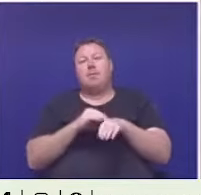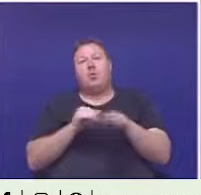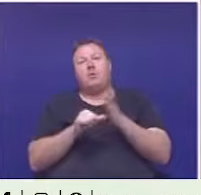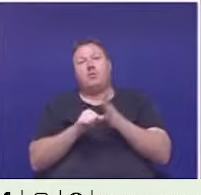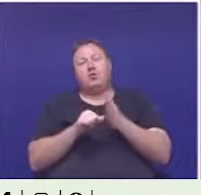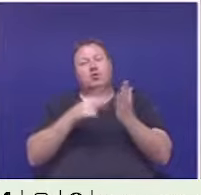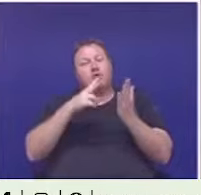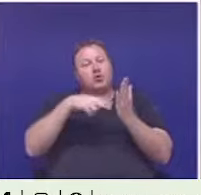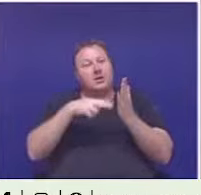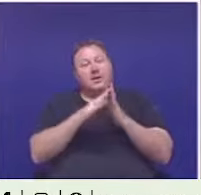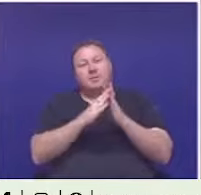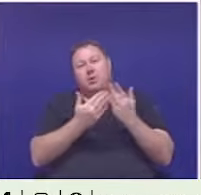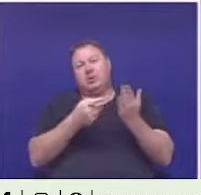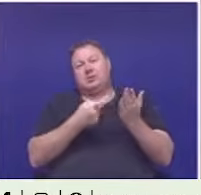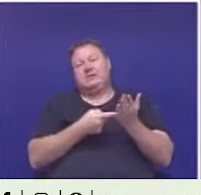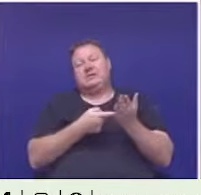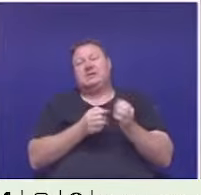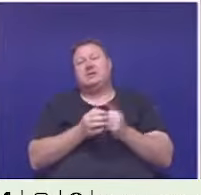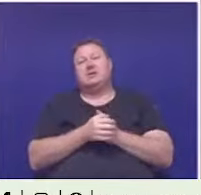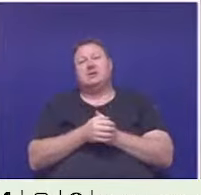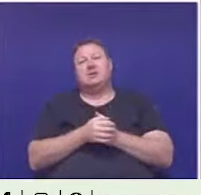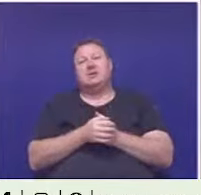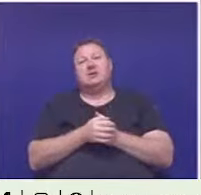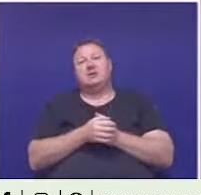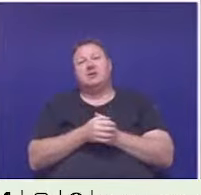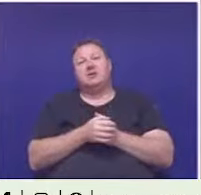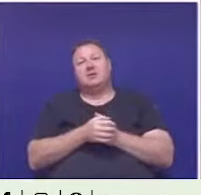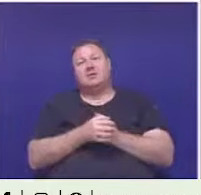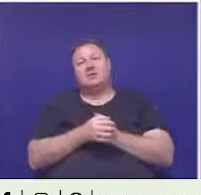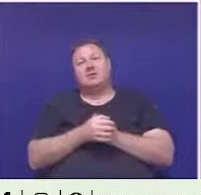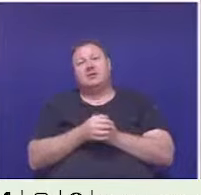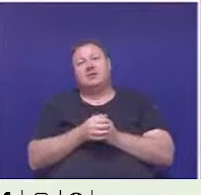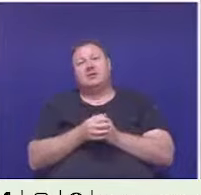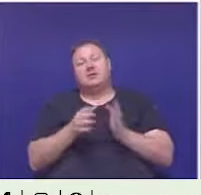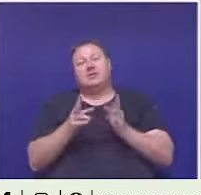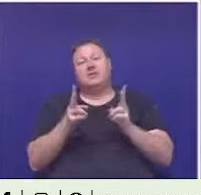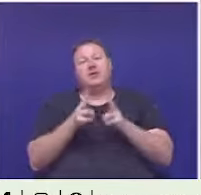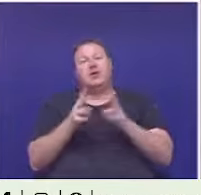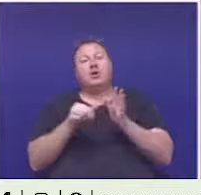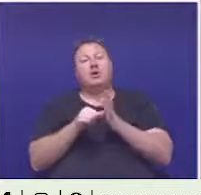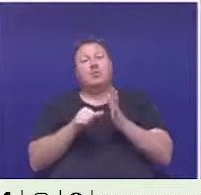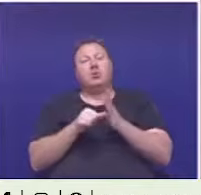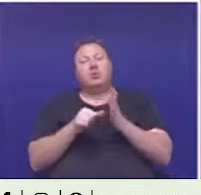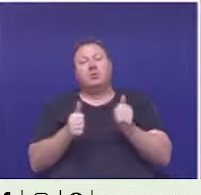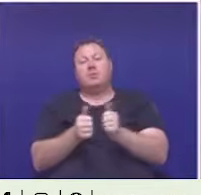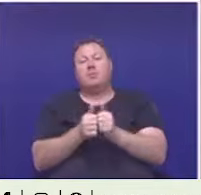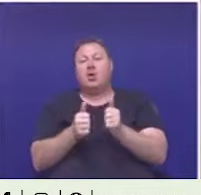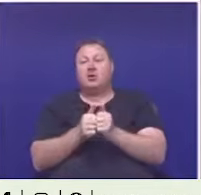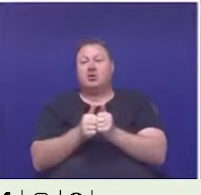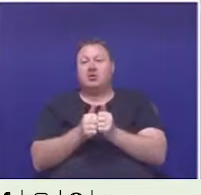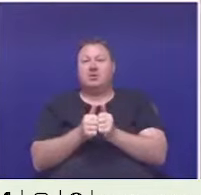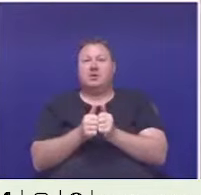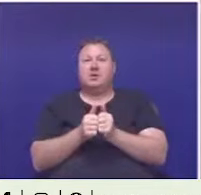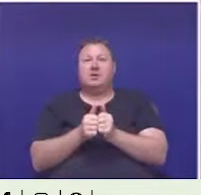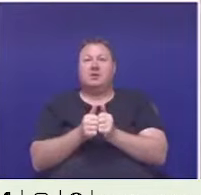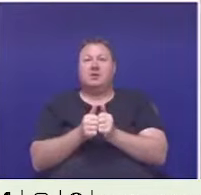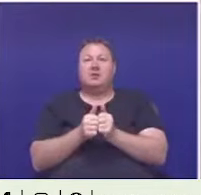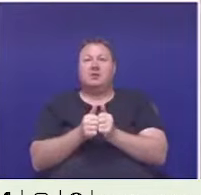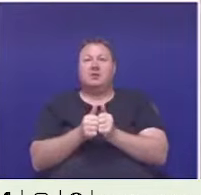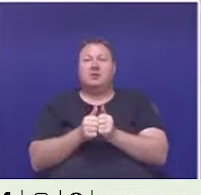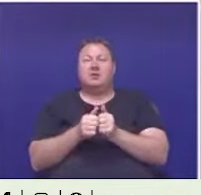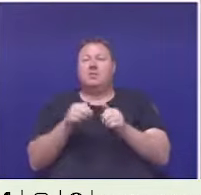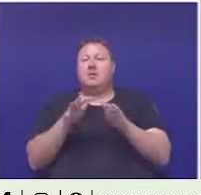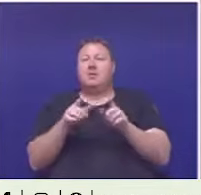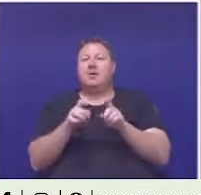readers. And that's why I was saying to you that also what has been really important has been these partnerships with people like Avbob, who